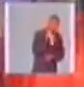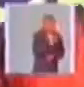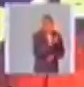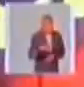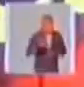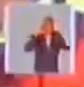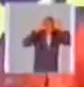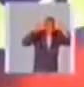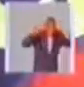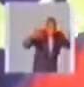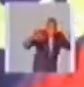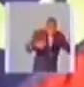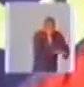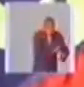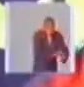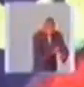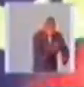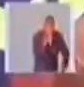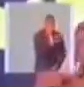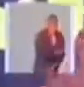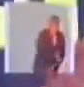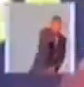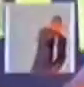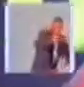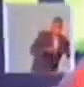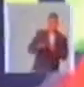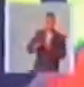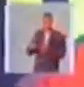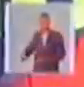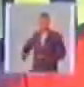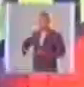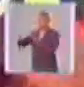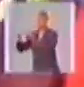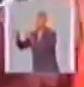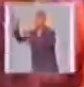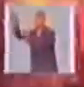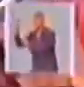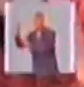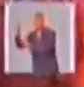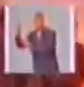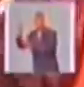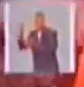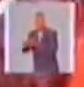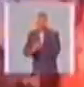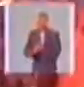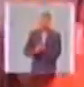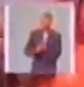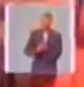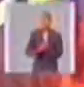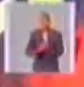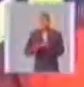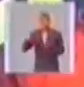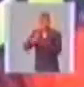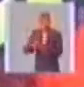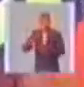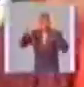emwa papa emmo afode e asem bisam di jaw ene den ne se se asofo bo begina Malaka chapter 3